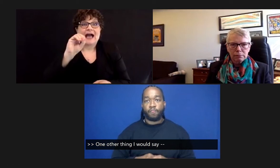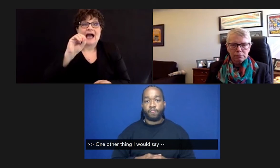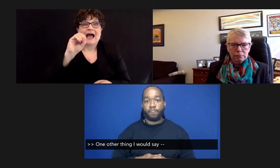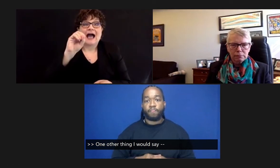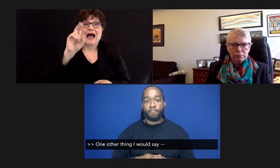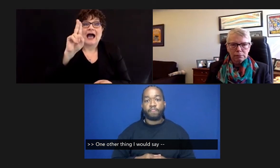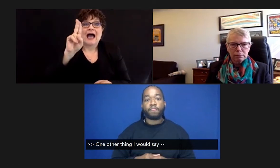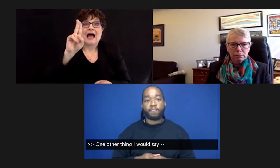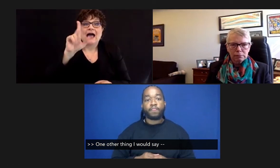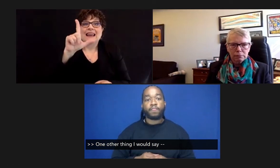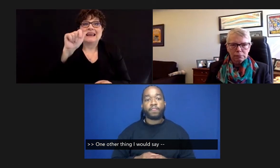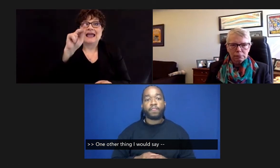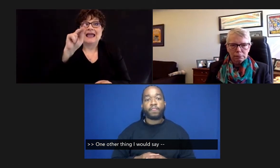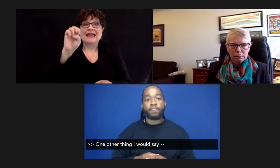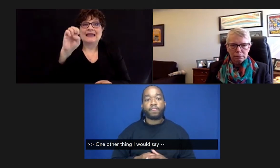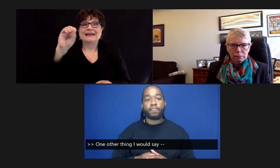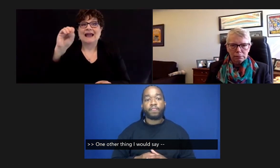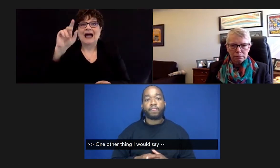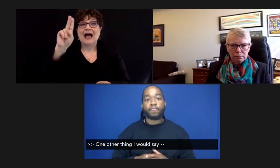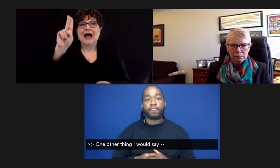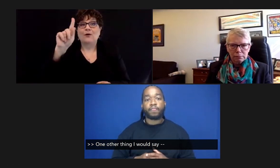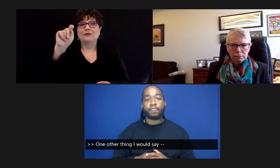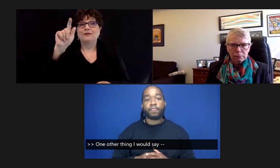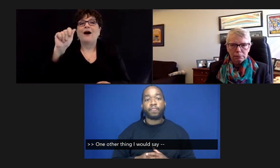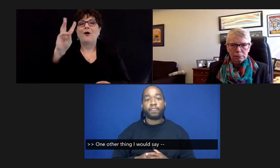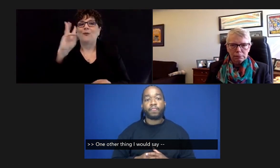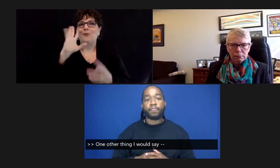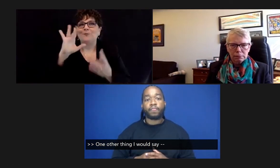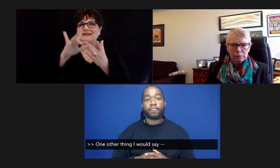Relations Director, Alicia Lane-Outlaw.